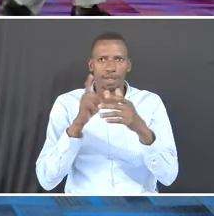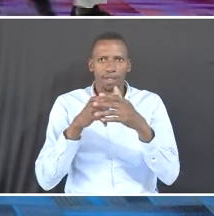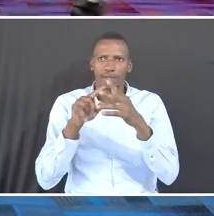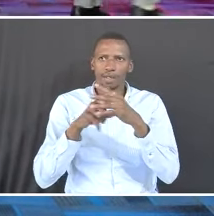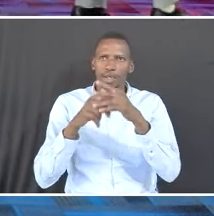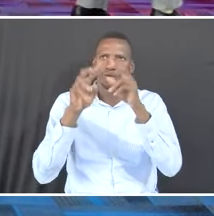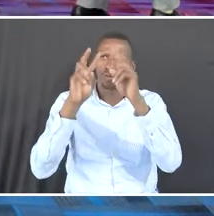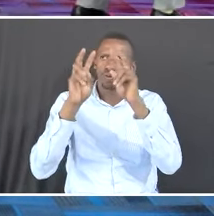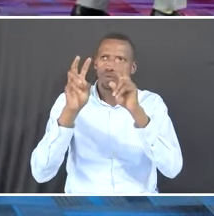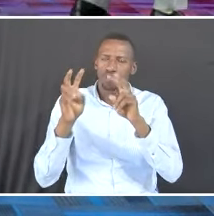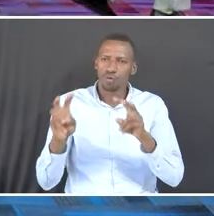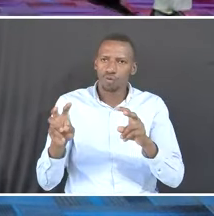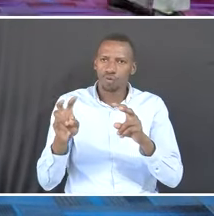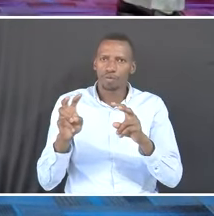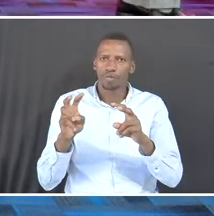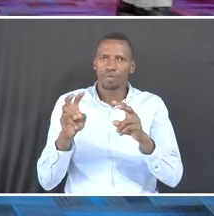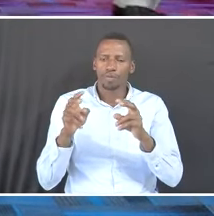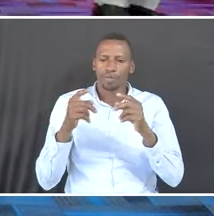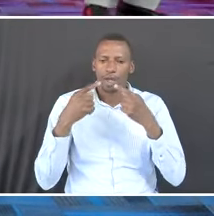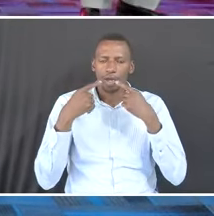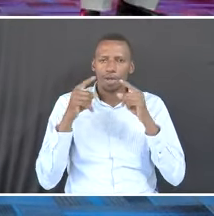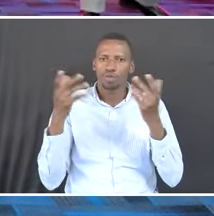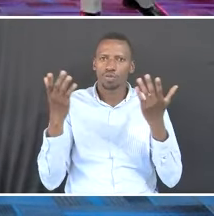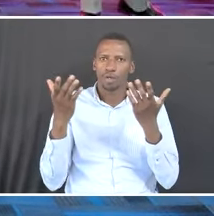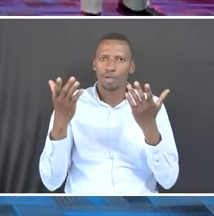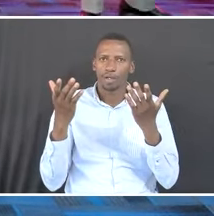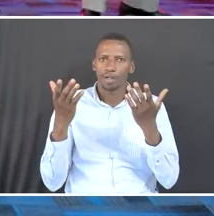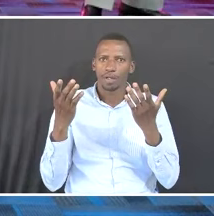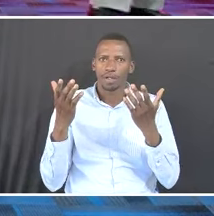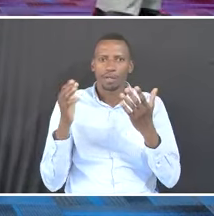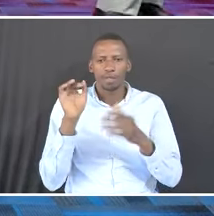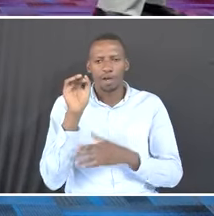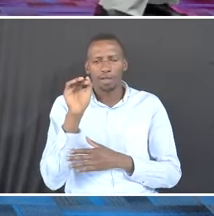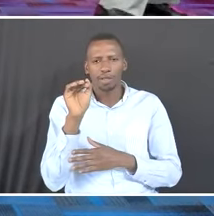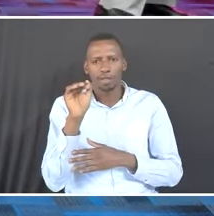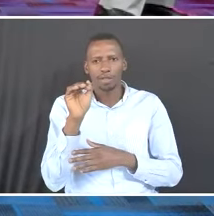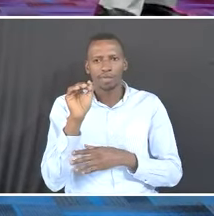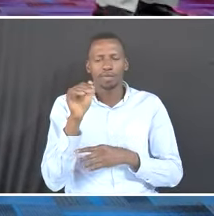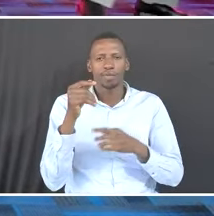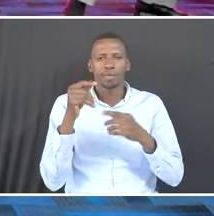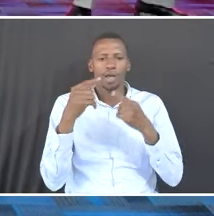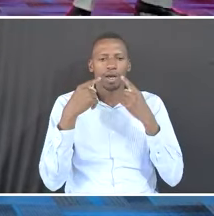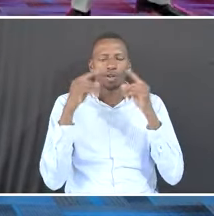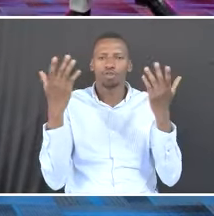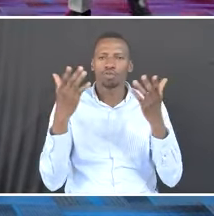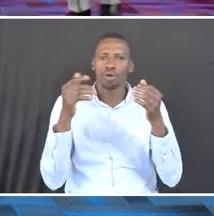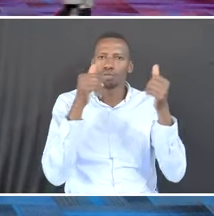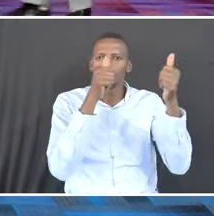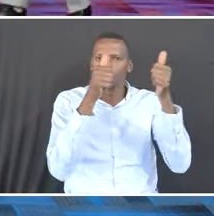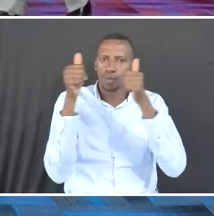announcements on the wall. So she was asking, where are those announcements? He said, they're on the wall.